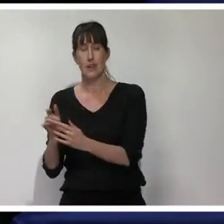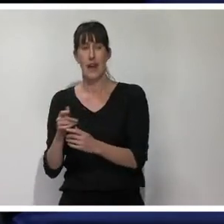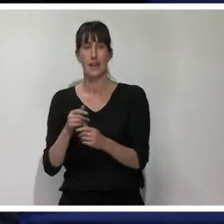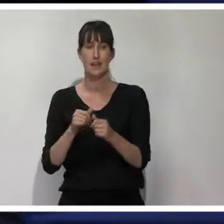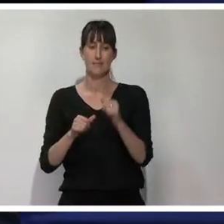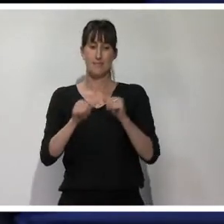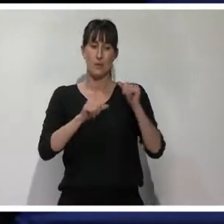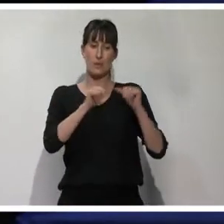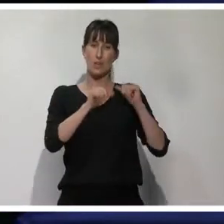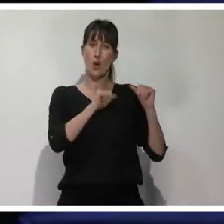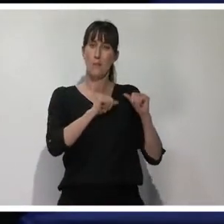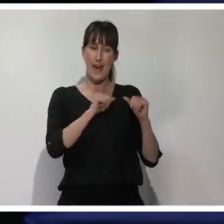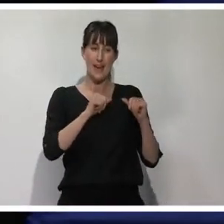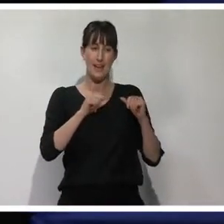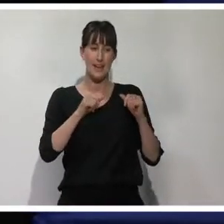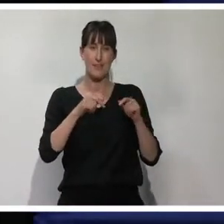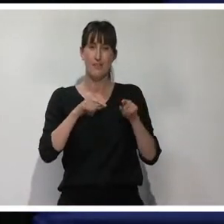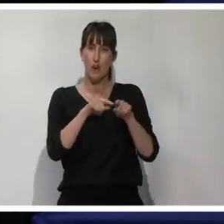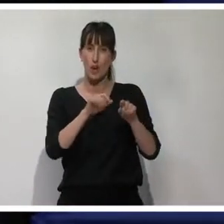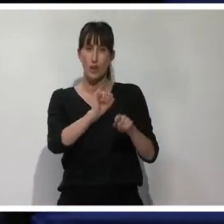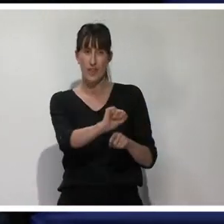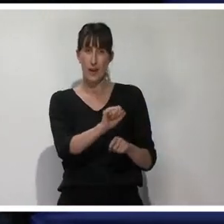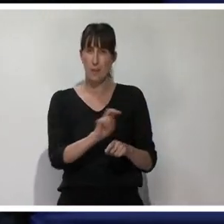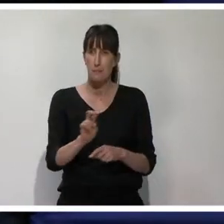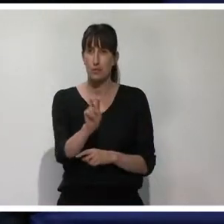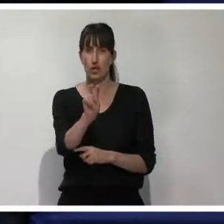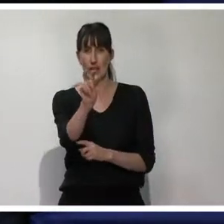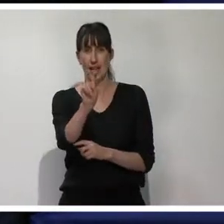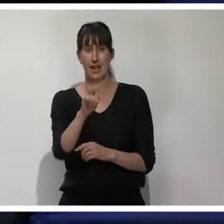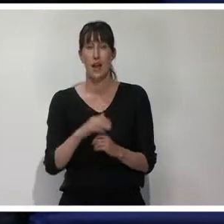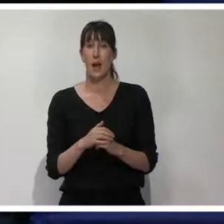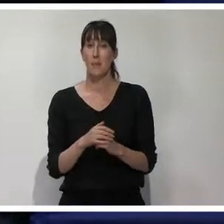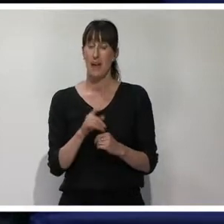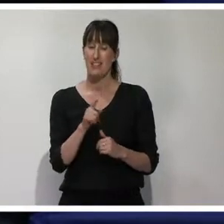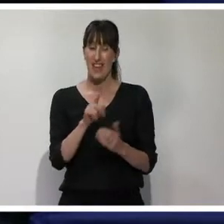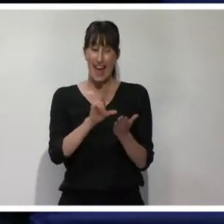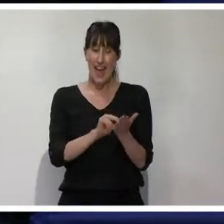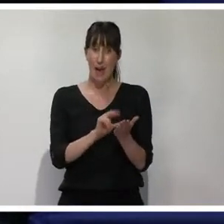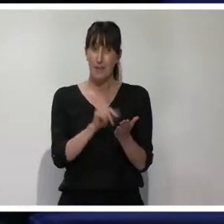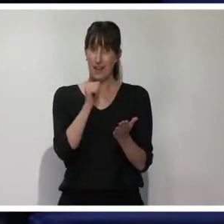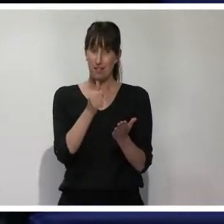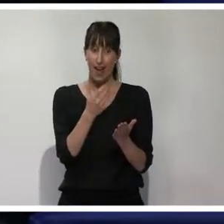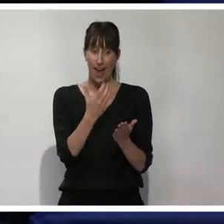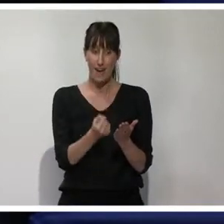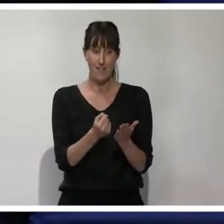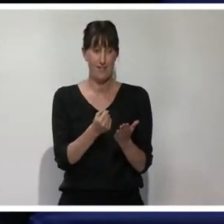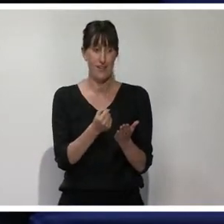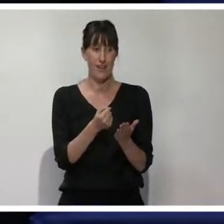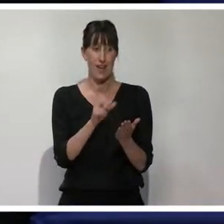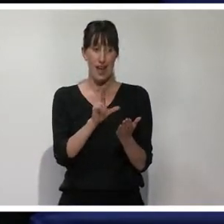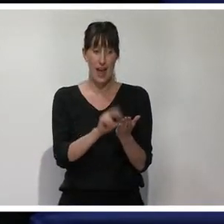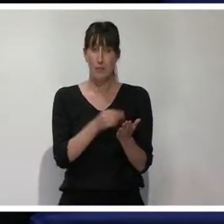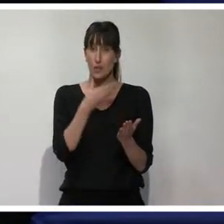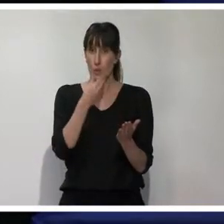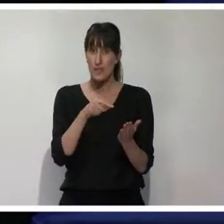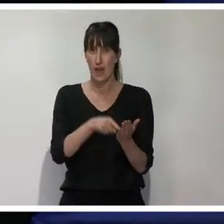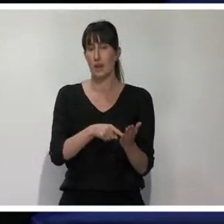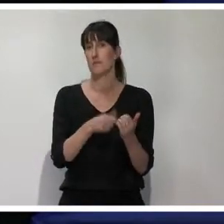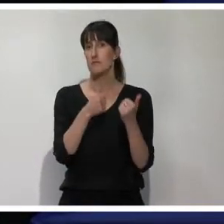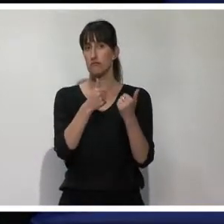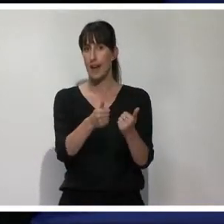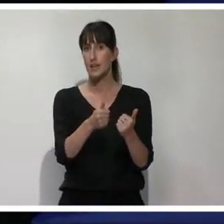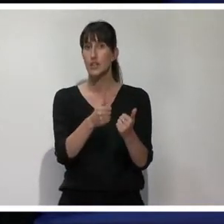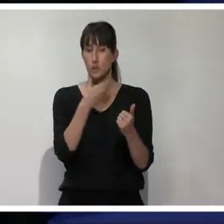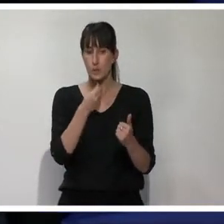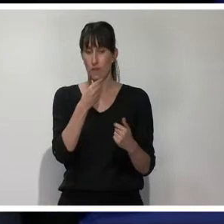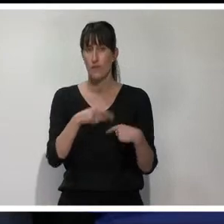the 14 days. And again, this is the value of the app, in that it provides that nice record and a reminder of where people have been.